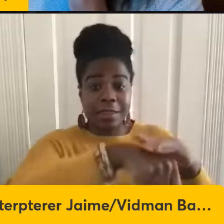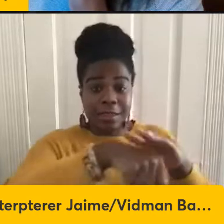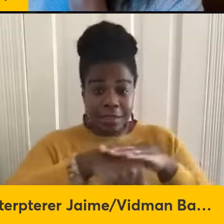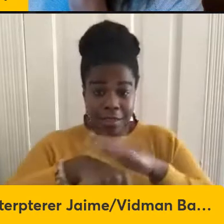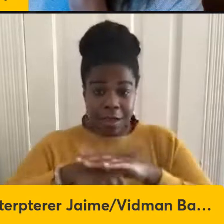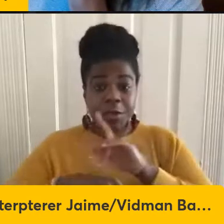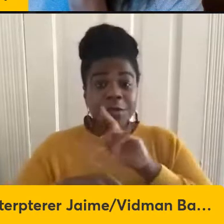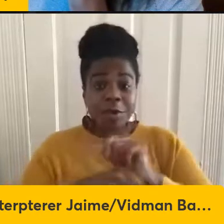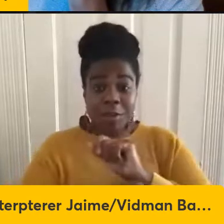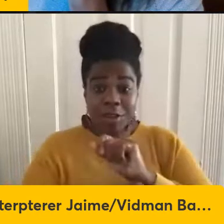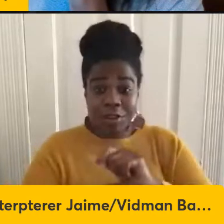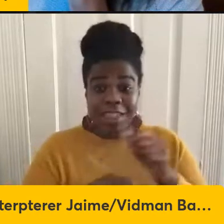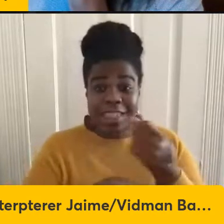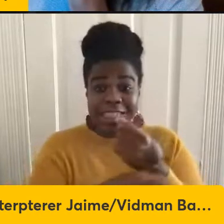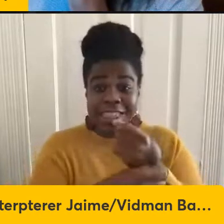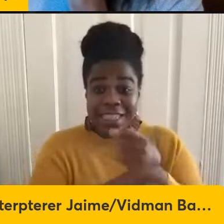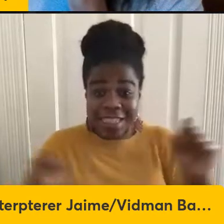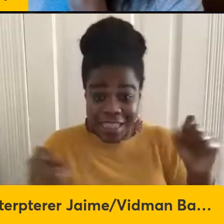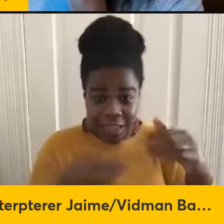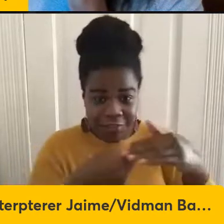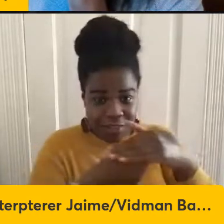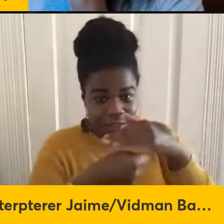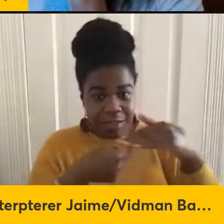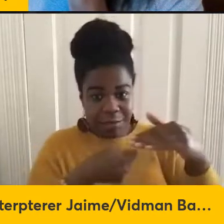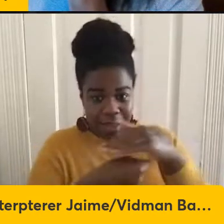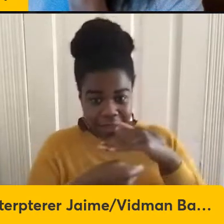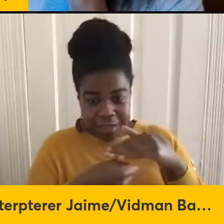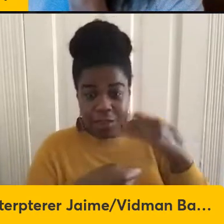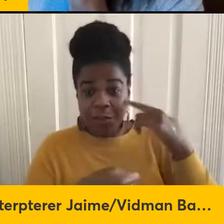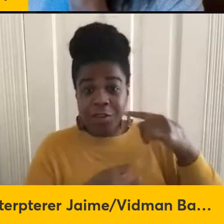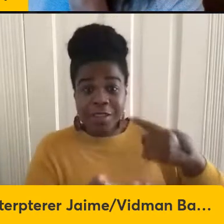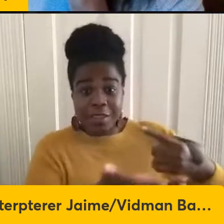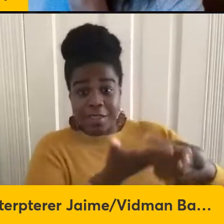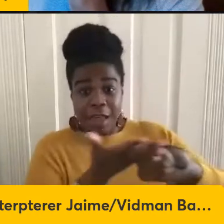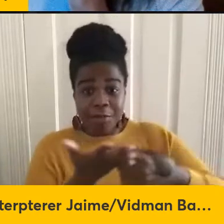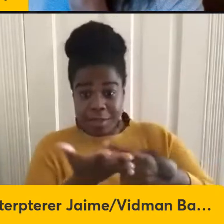safe space around these topics, and so